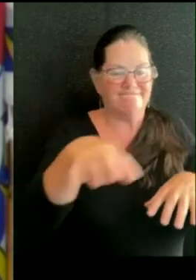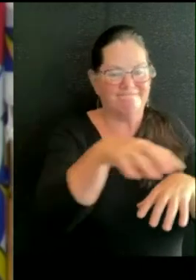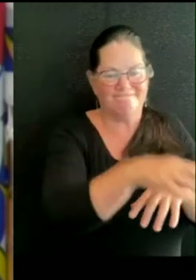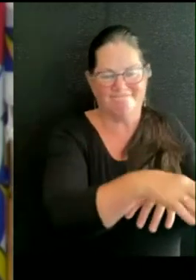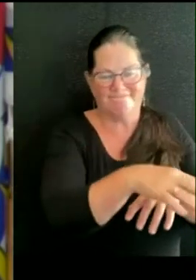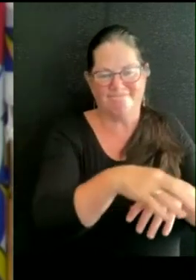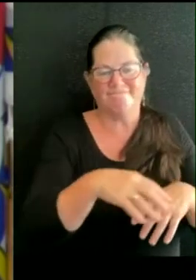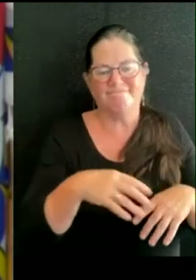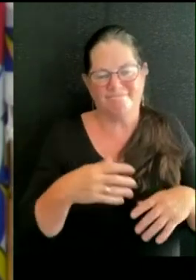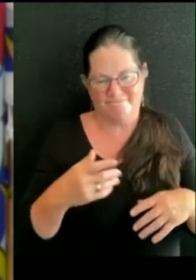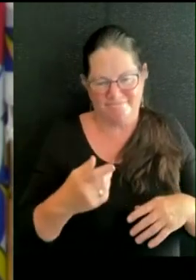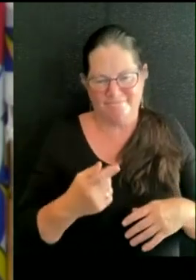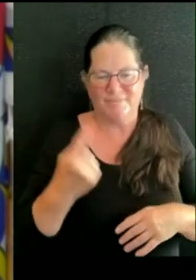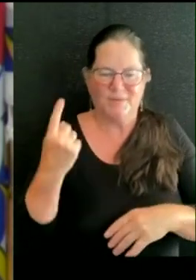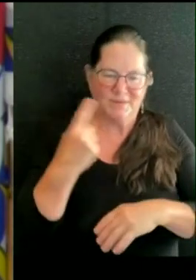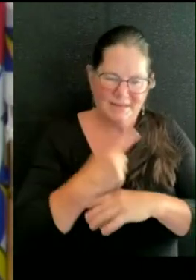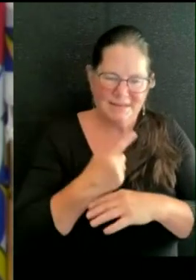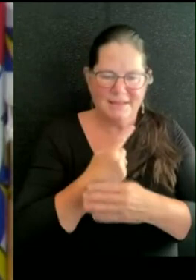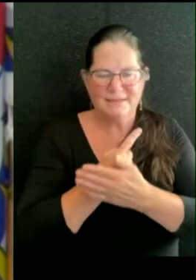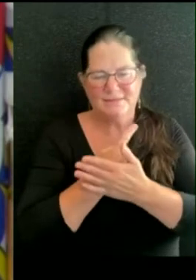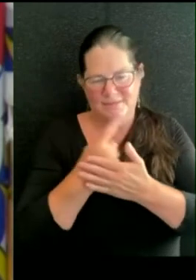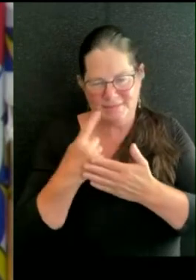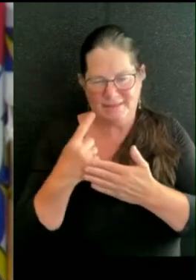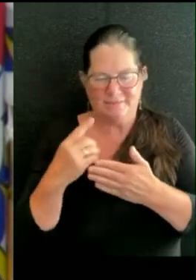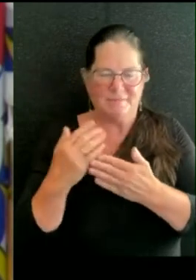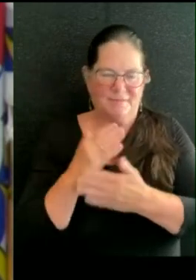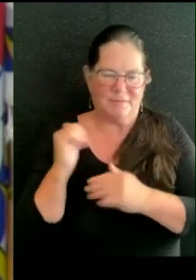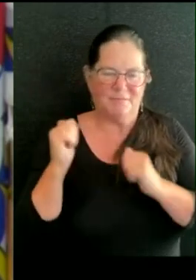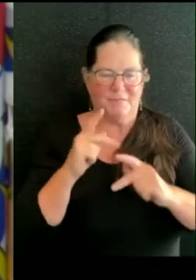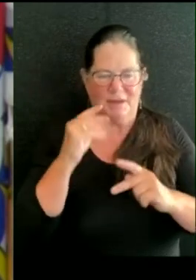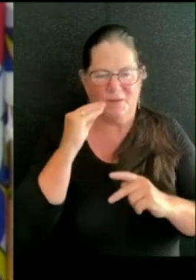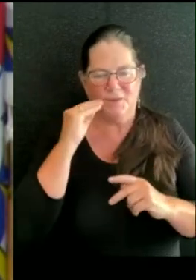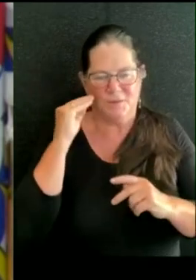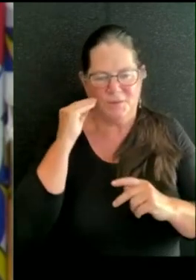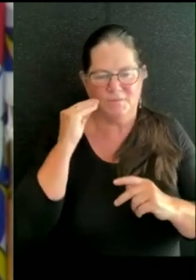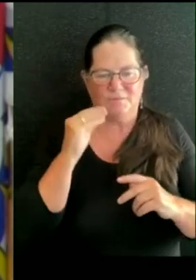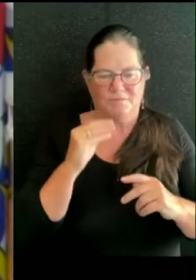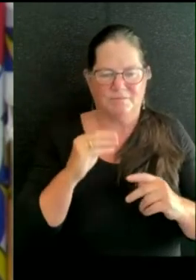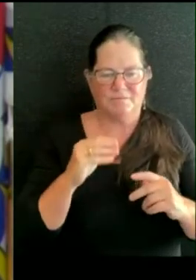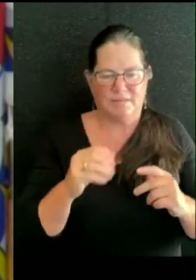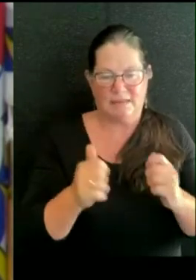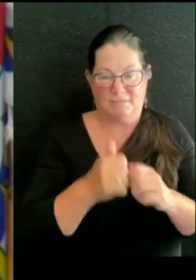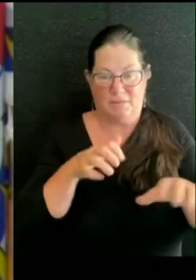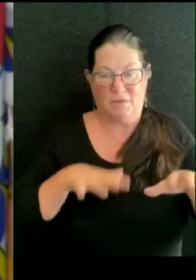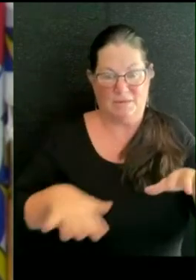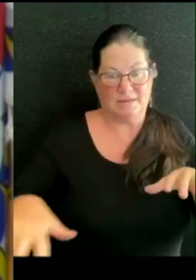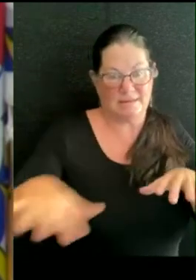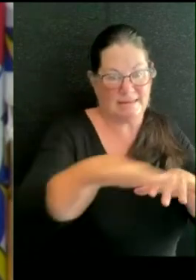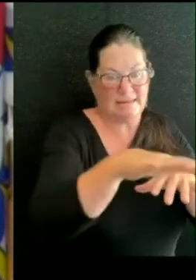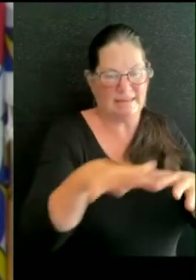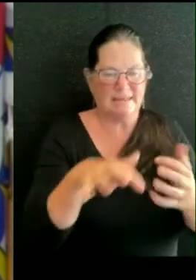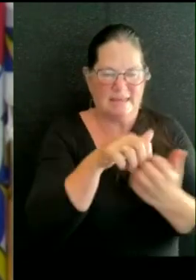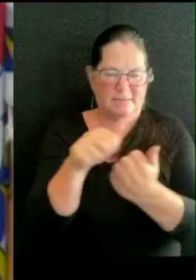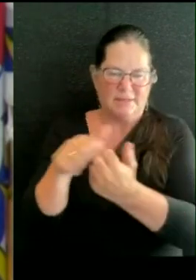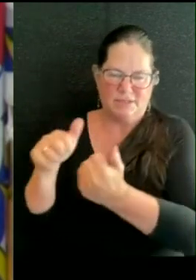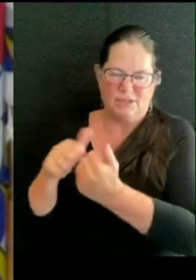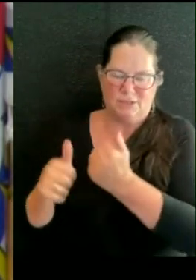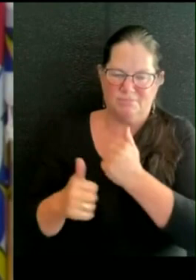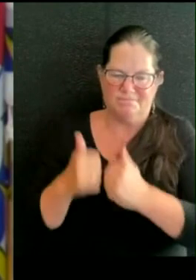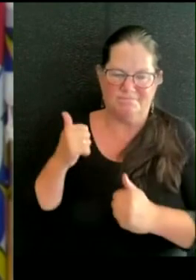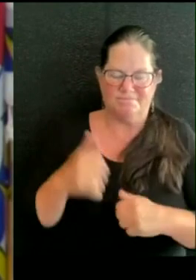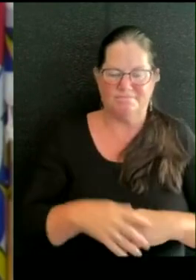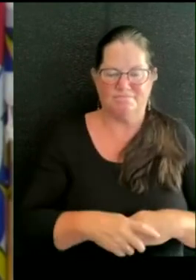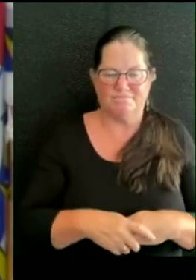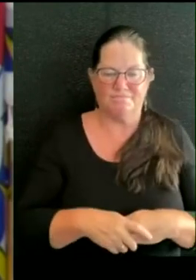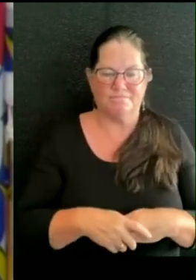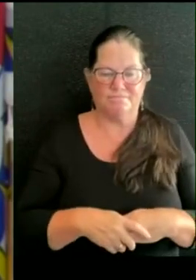are able to return to the most devastated spots. I've asked that the EOC